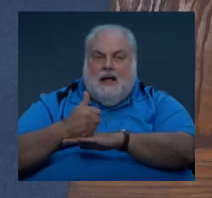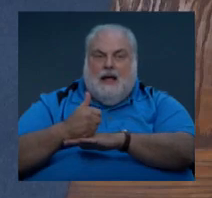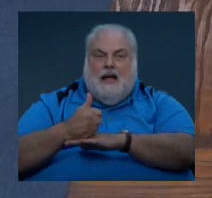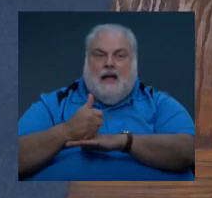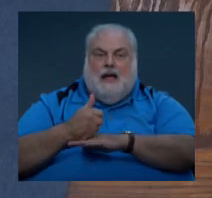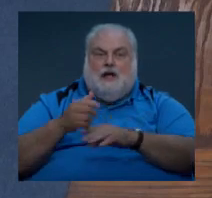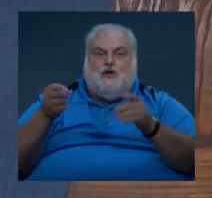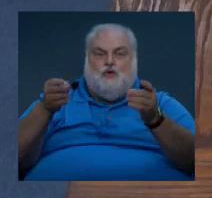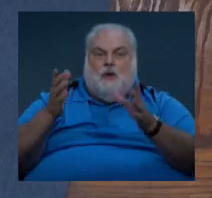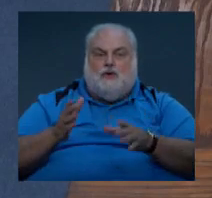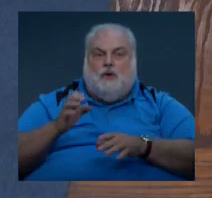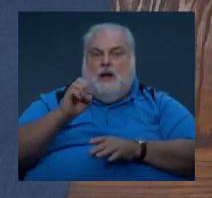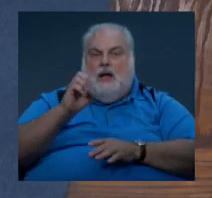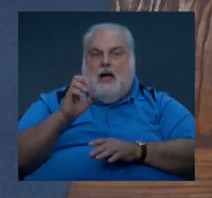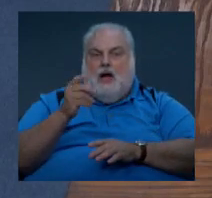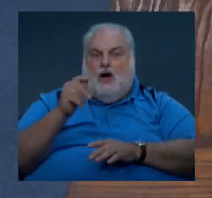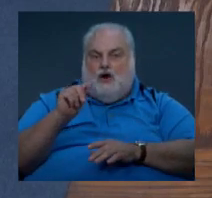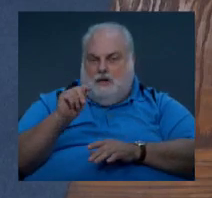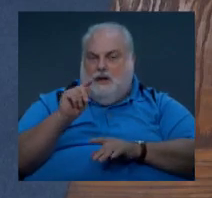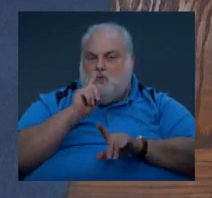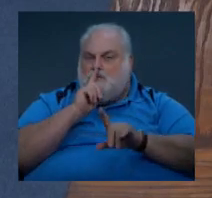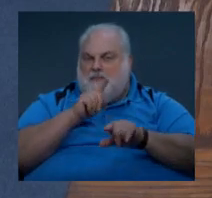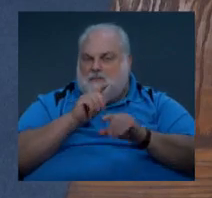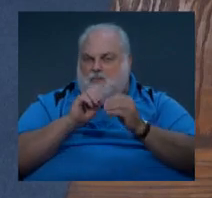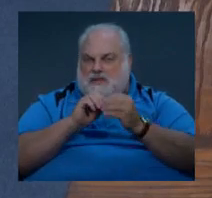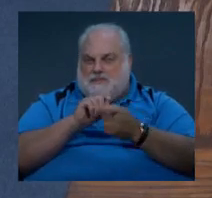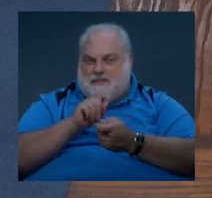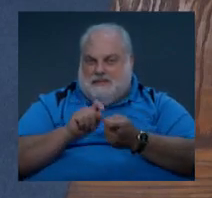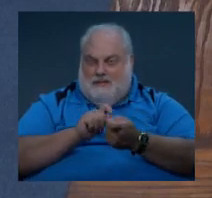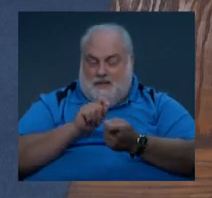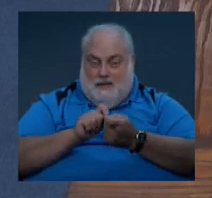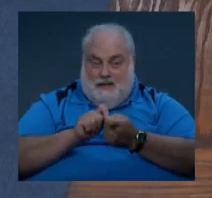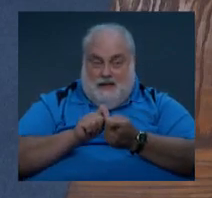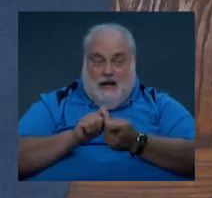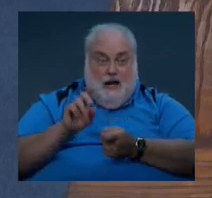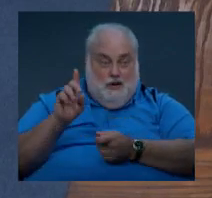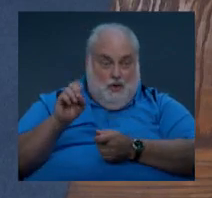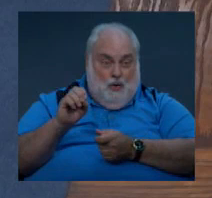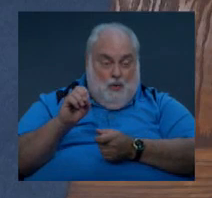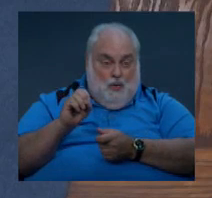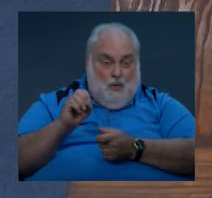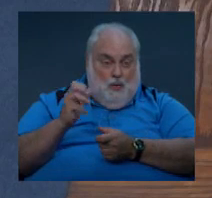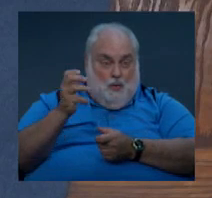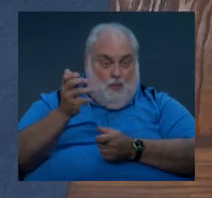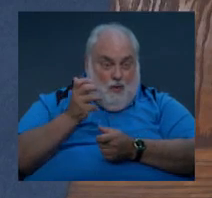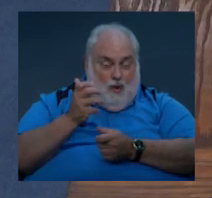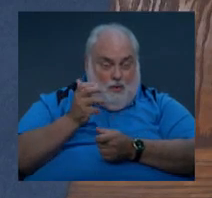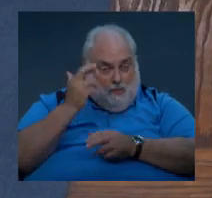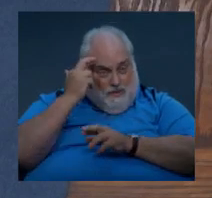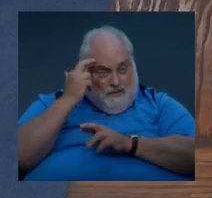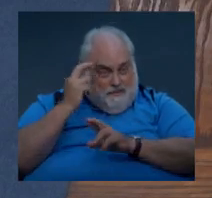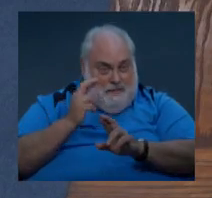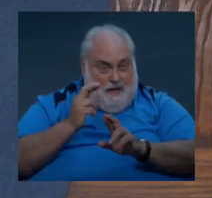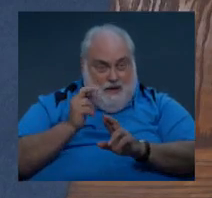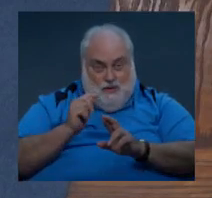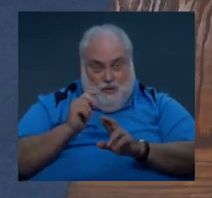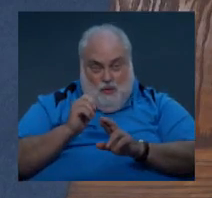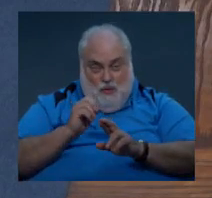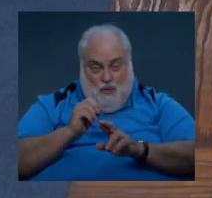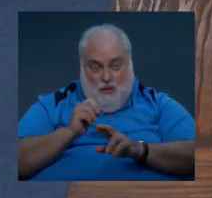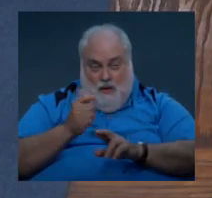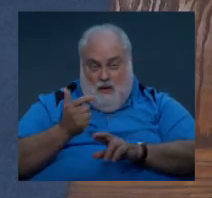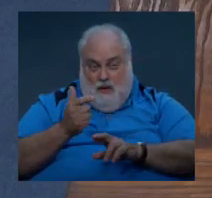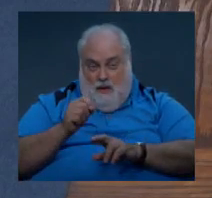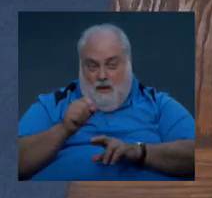Director Eckert can answer more specifically. I did want to with respect to